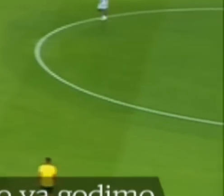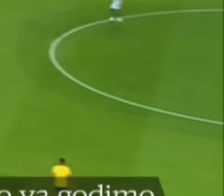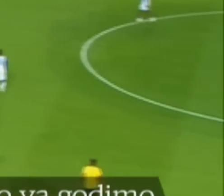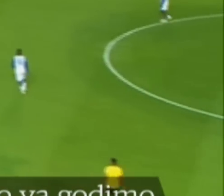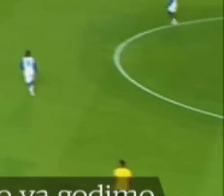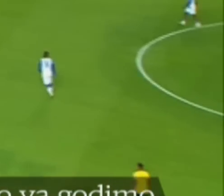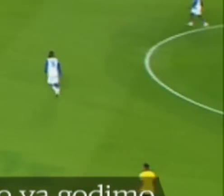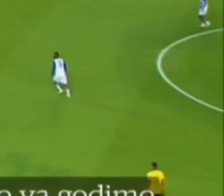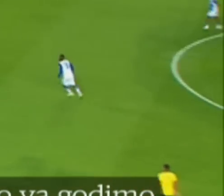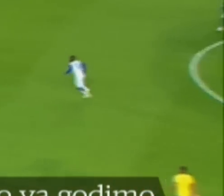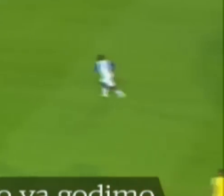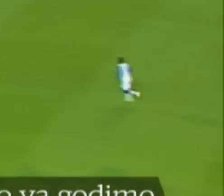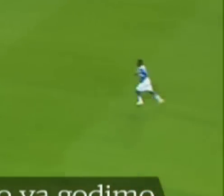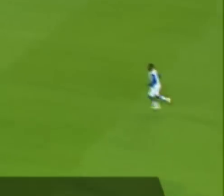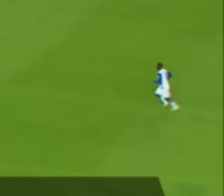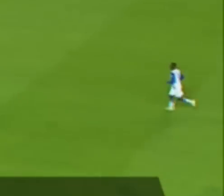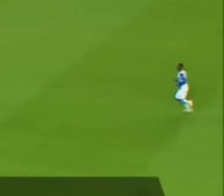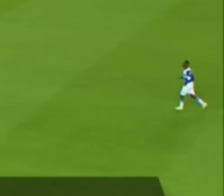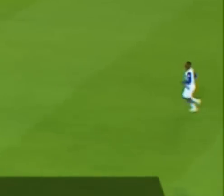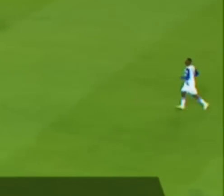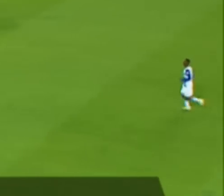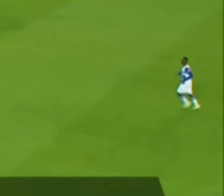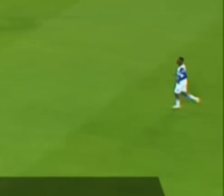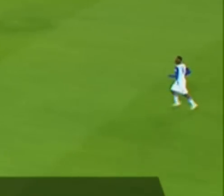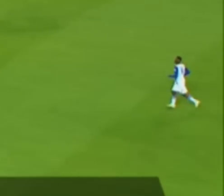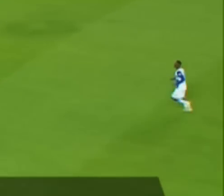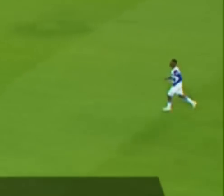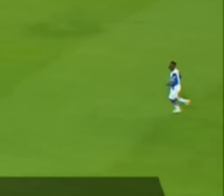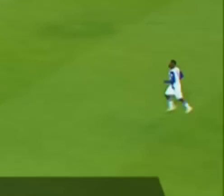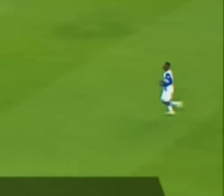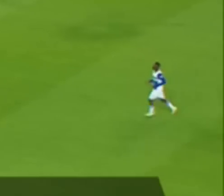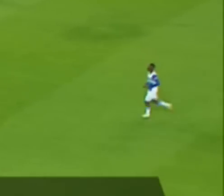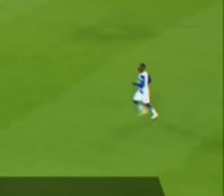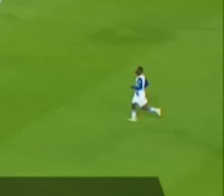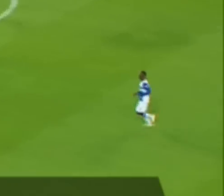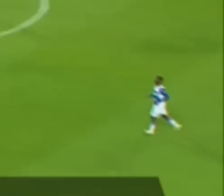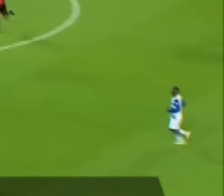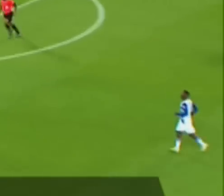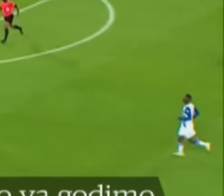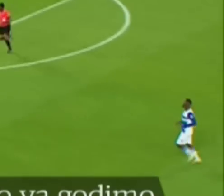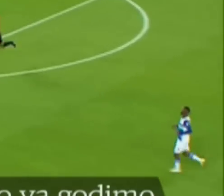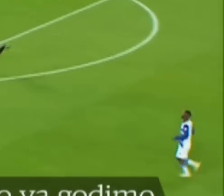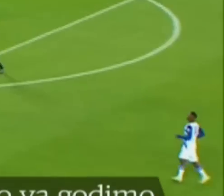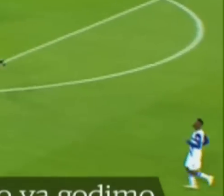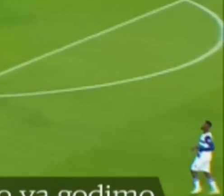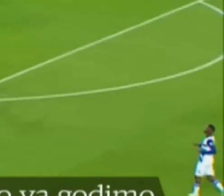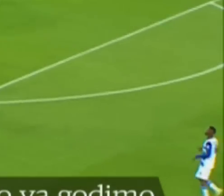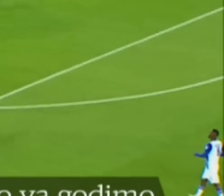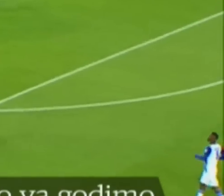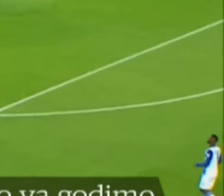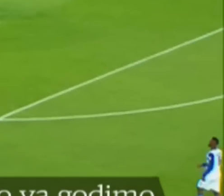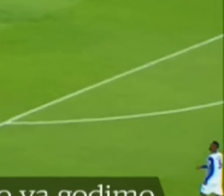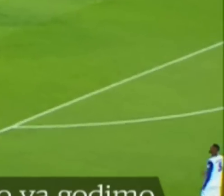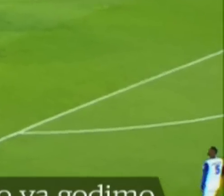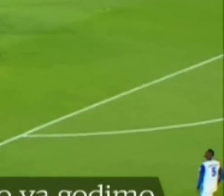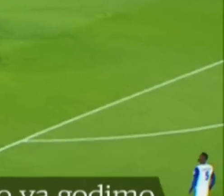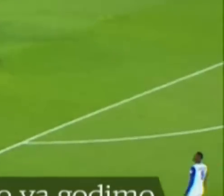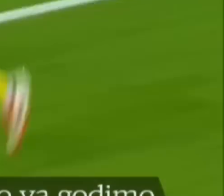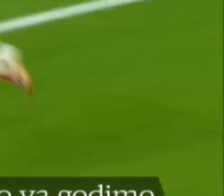Oh, that's beautifully done. He's eliminated 2 and still pushing on now. Can South Africa finish it off? Mofokeng gets his first for South